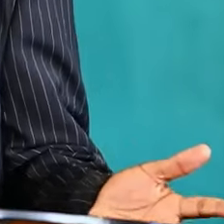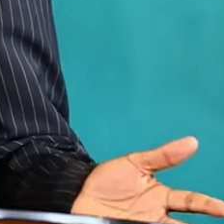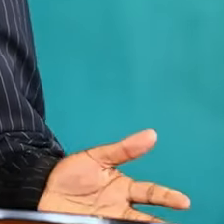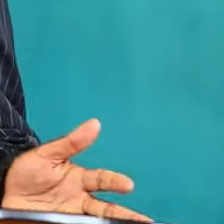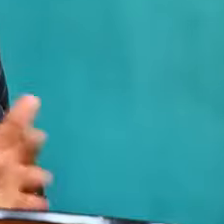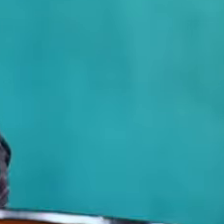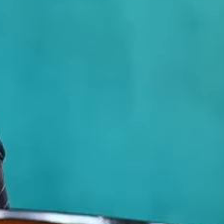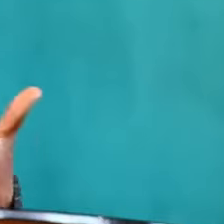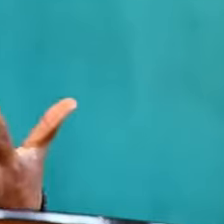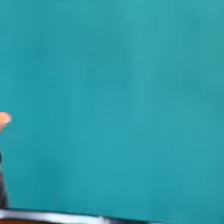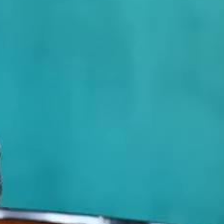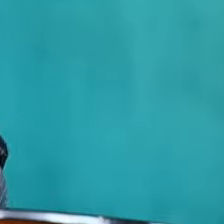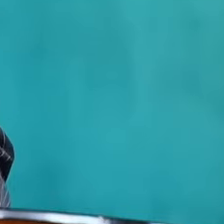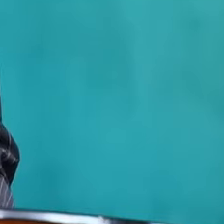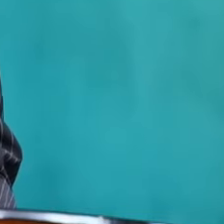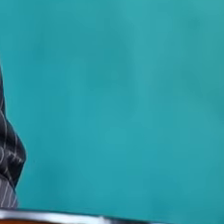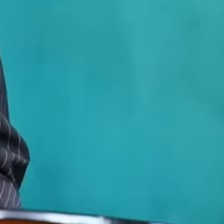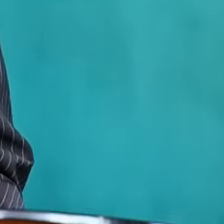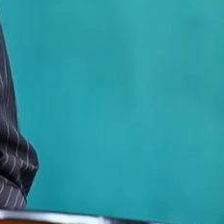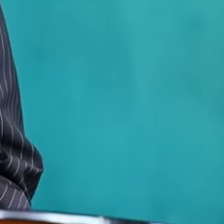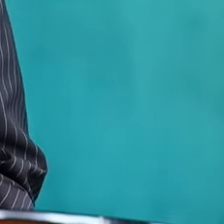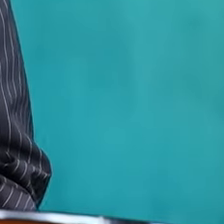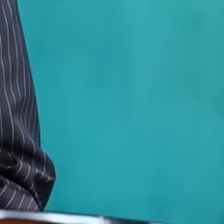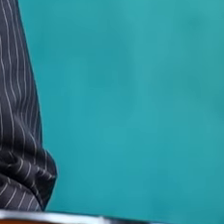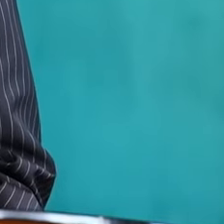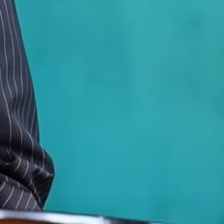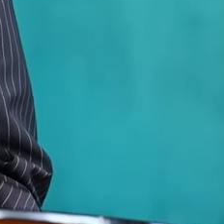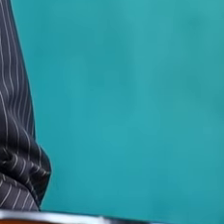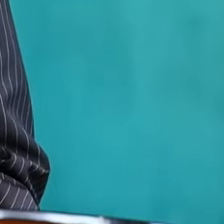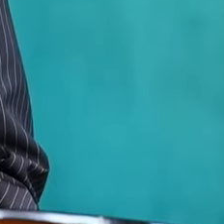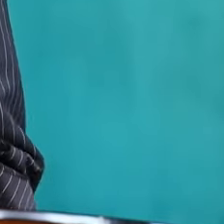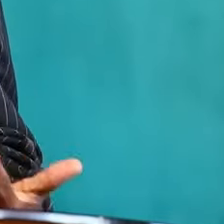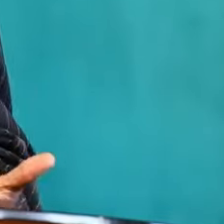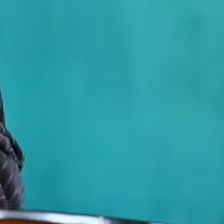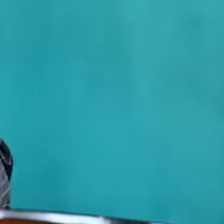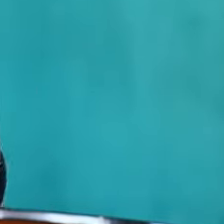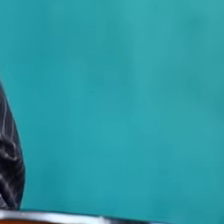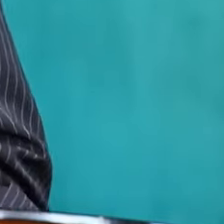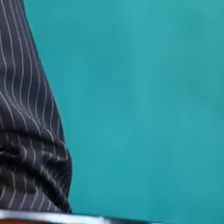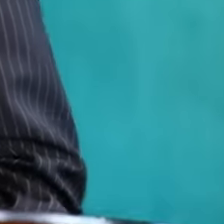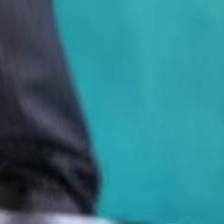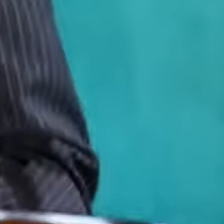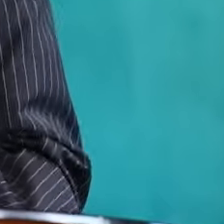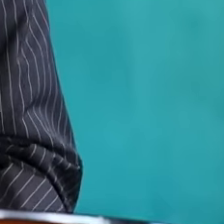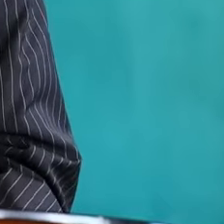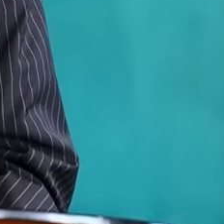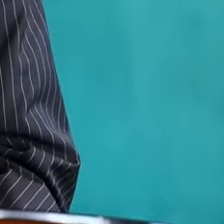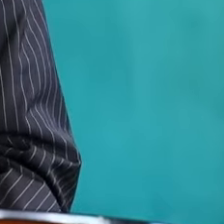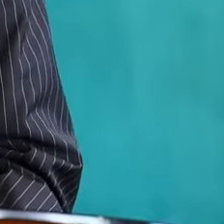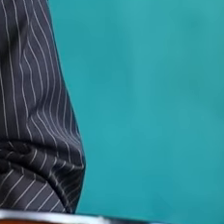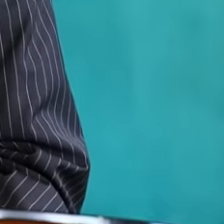Her services was an expression of gratitude. Her gratitude was to our